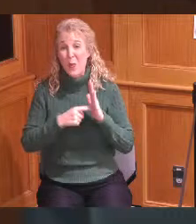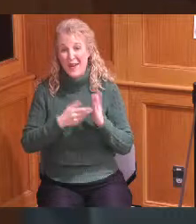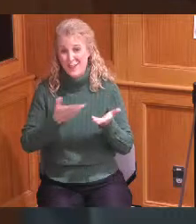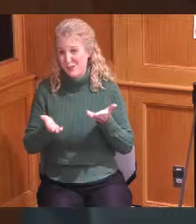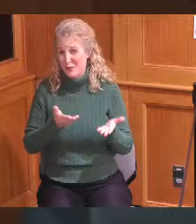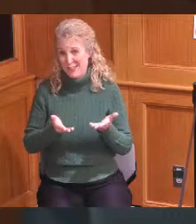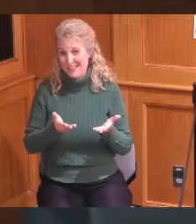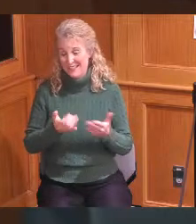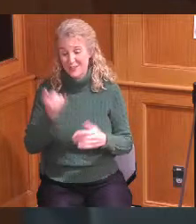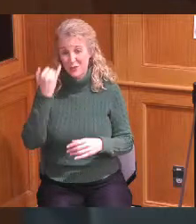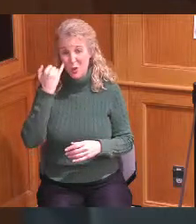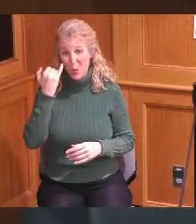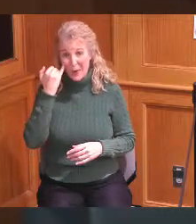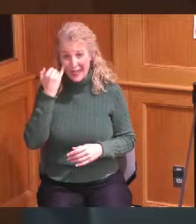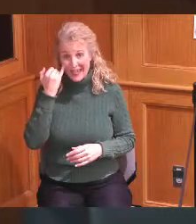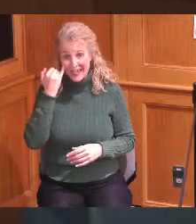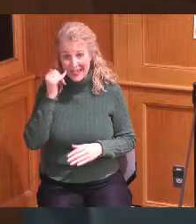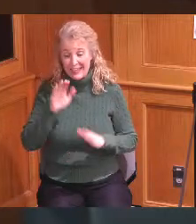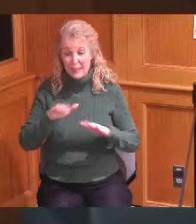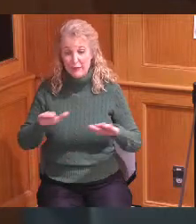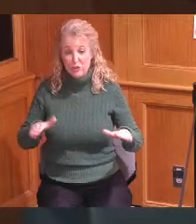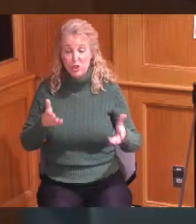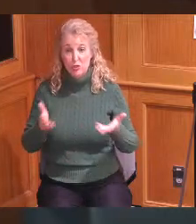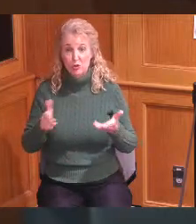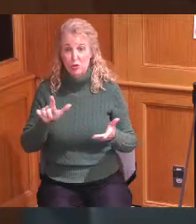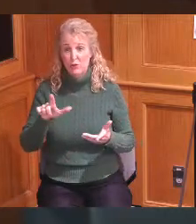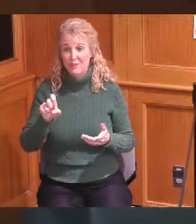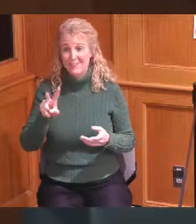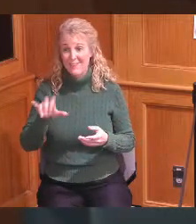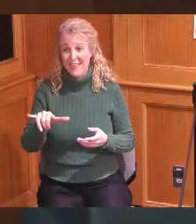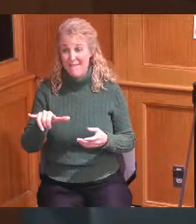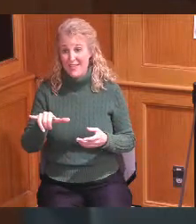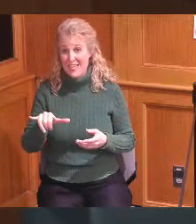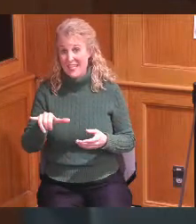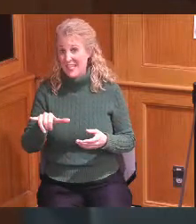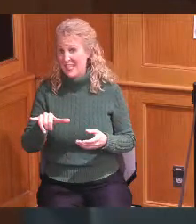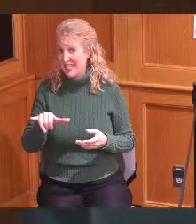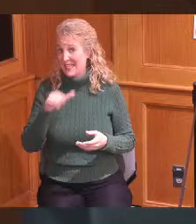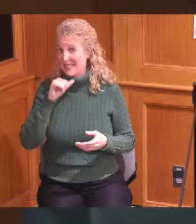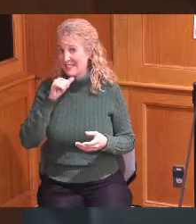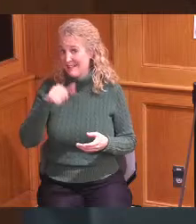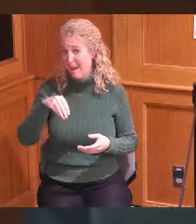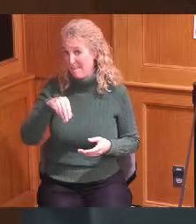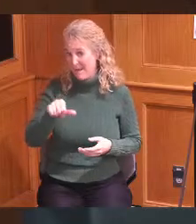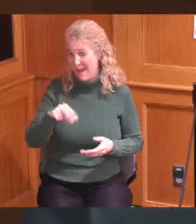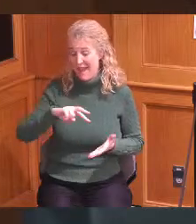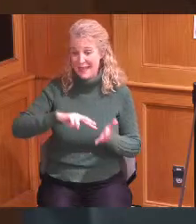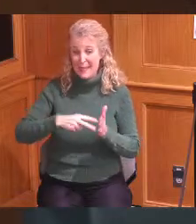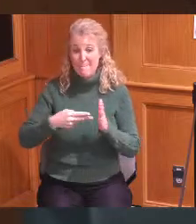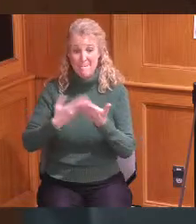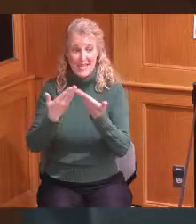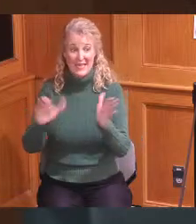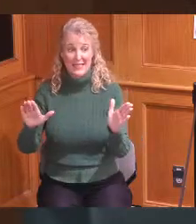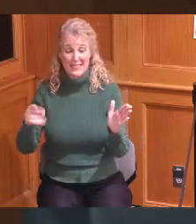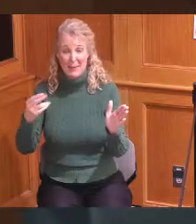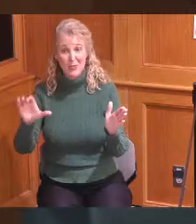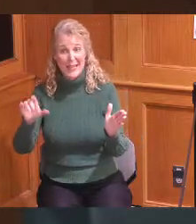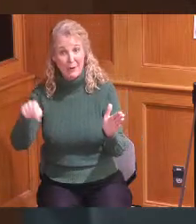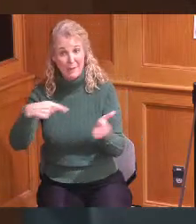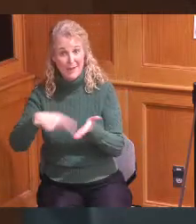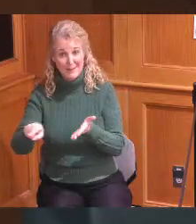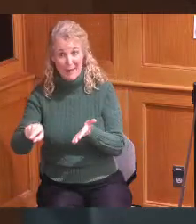paid for from the Children's Services Levy, they're going to come out of the general fund, or the county's going to be breaking the law.